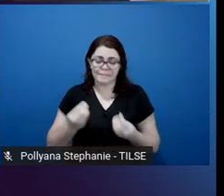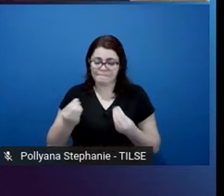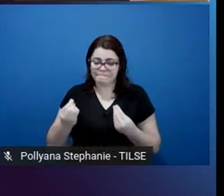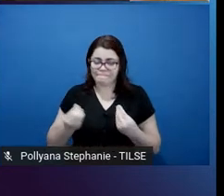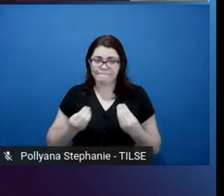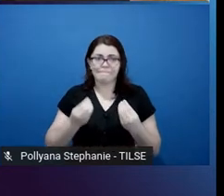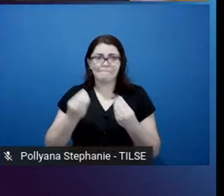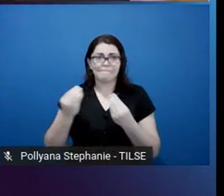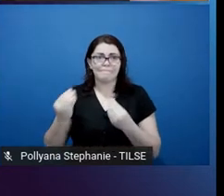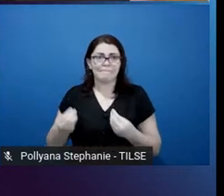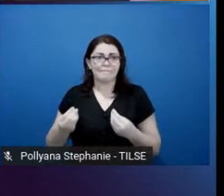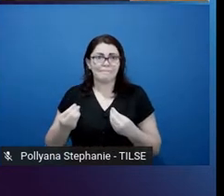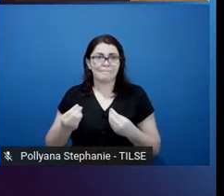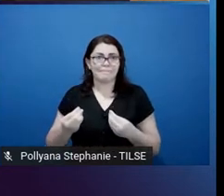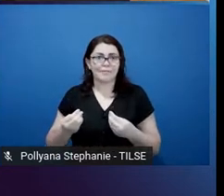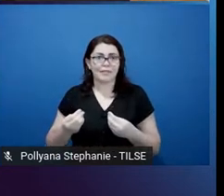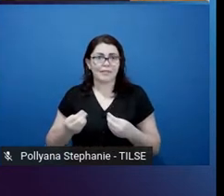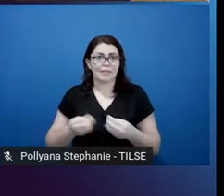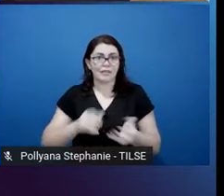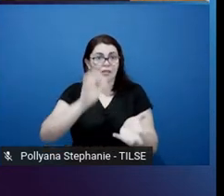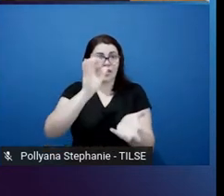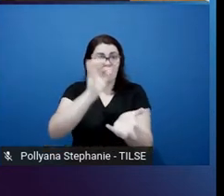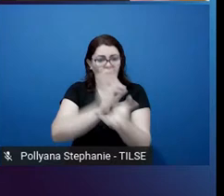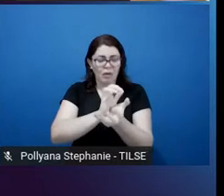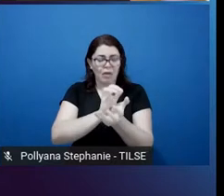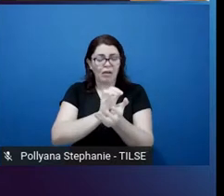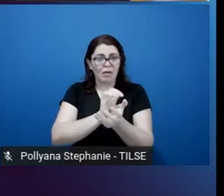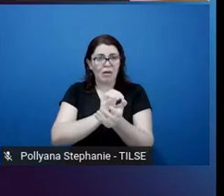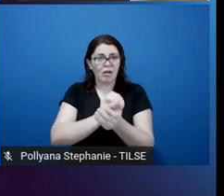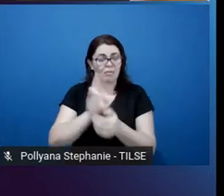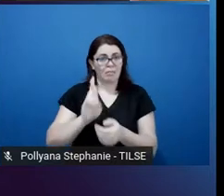The chair of the English department,